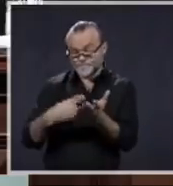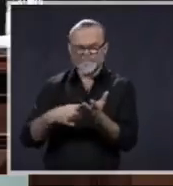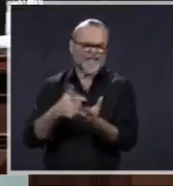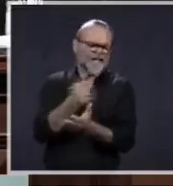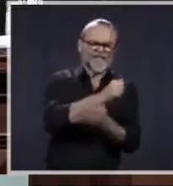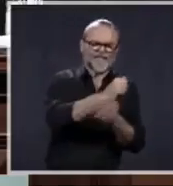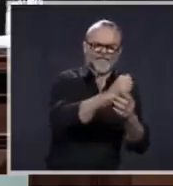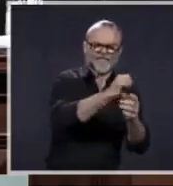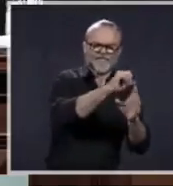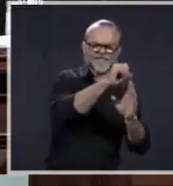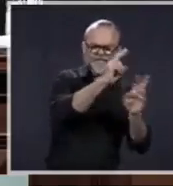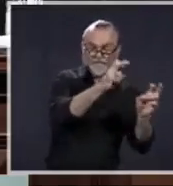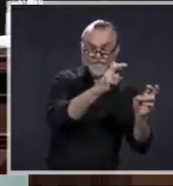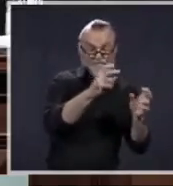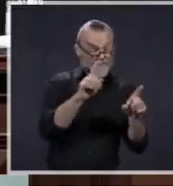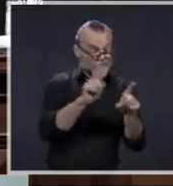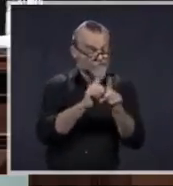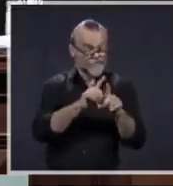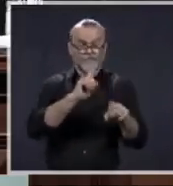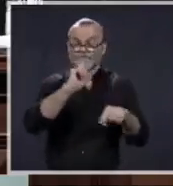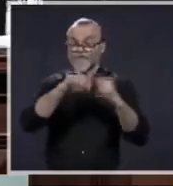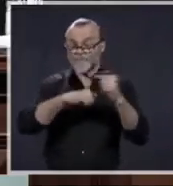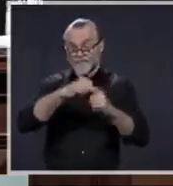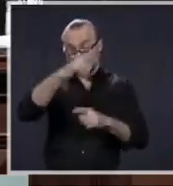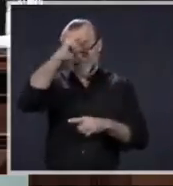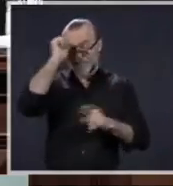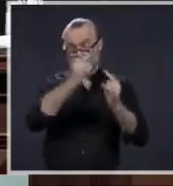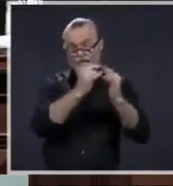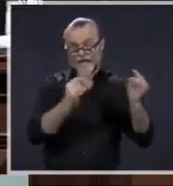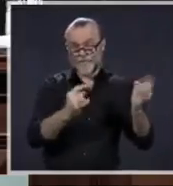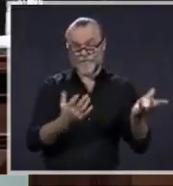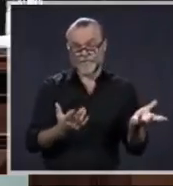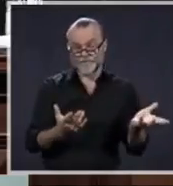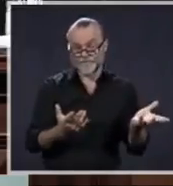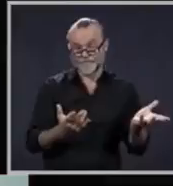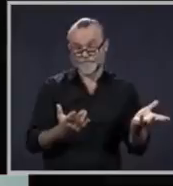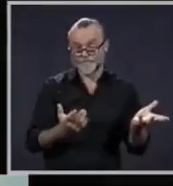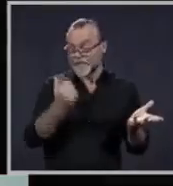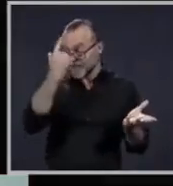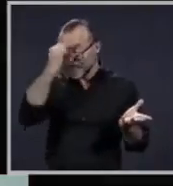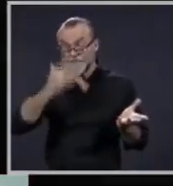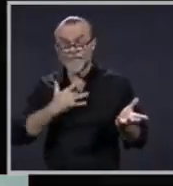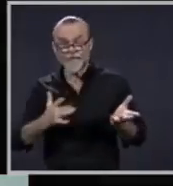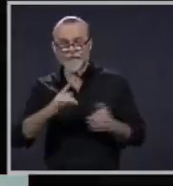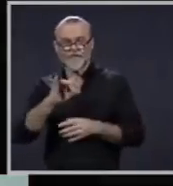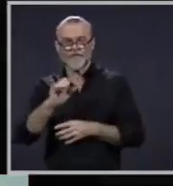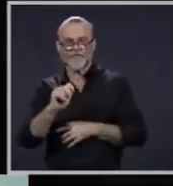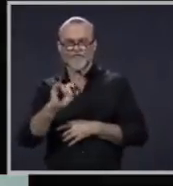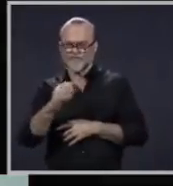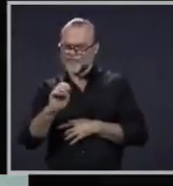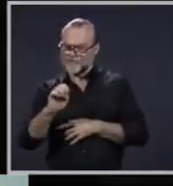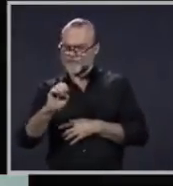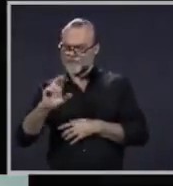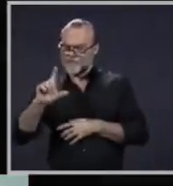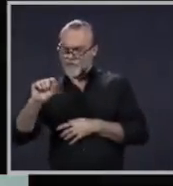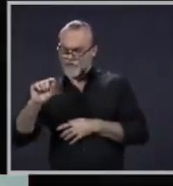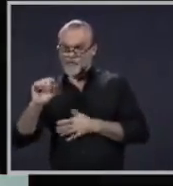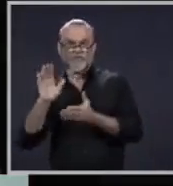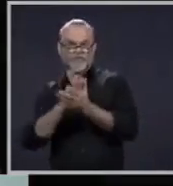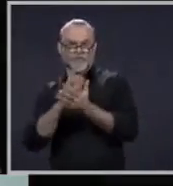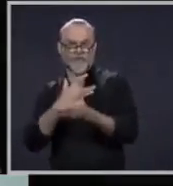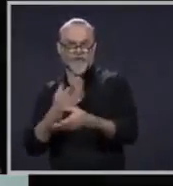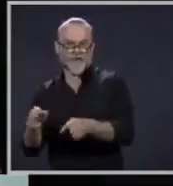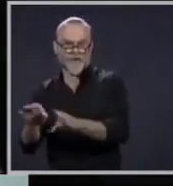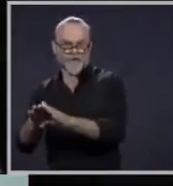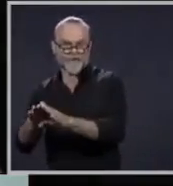social distancing as summer begins? I was in Montreal yesterday, so I've